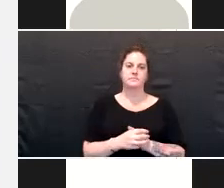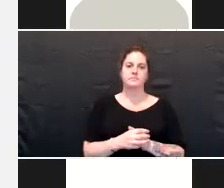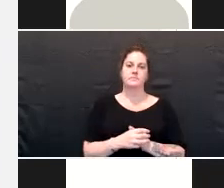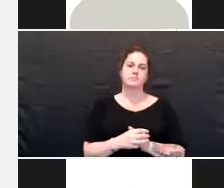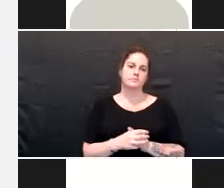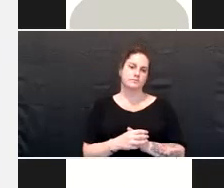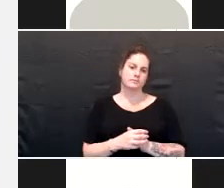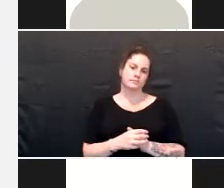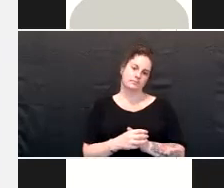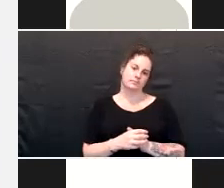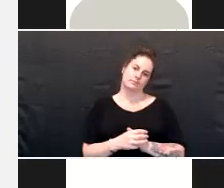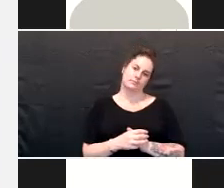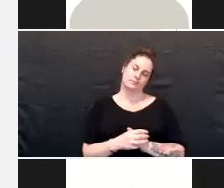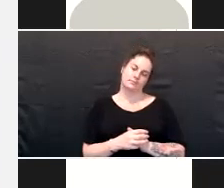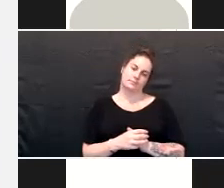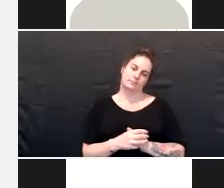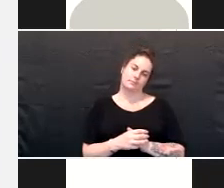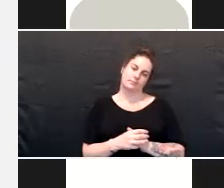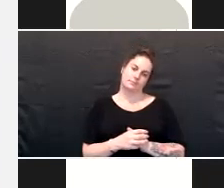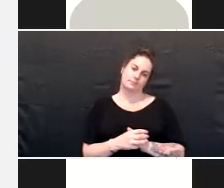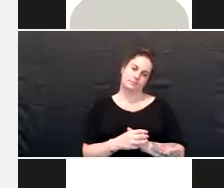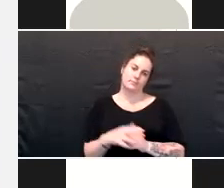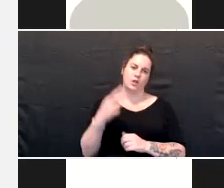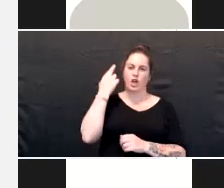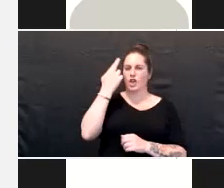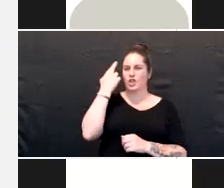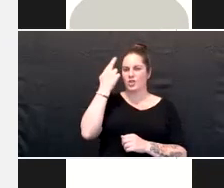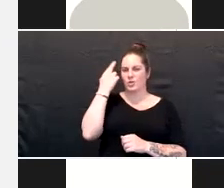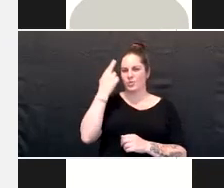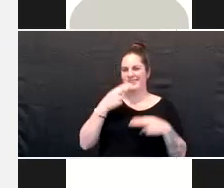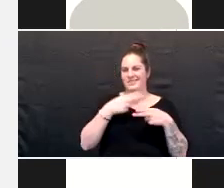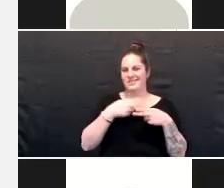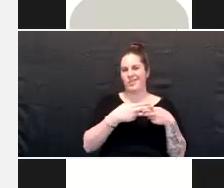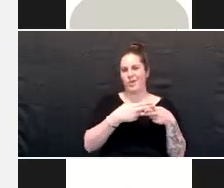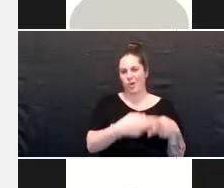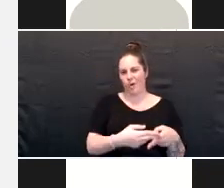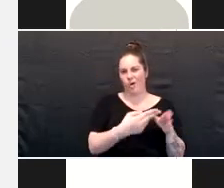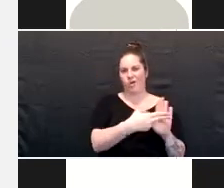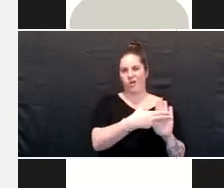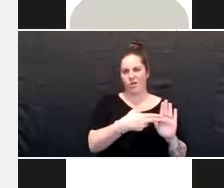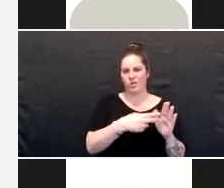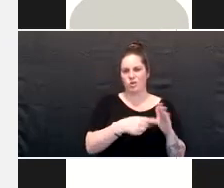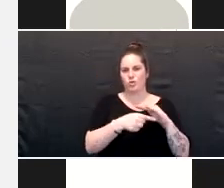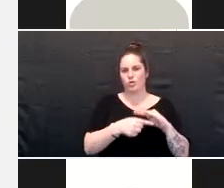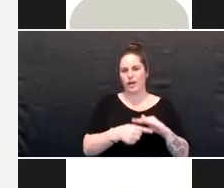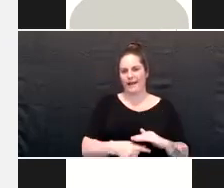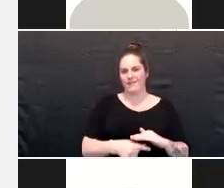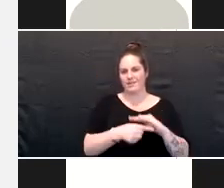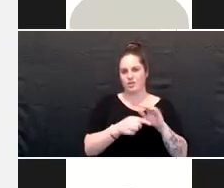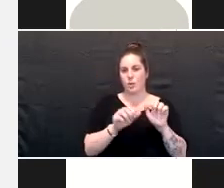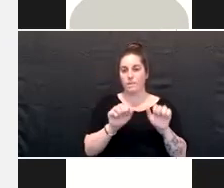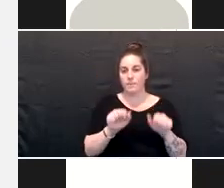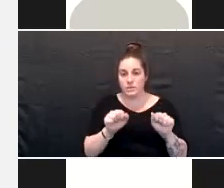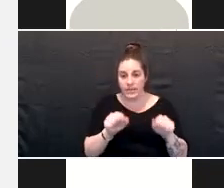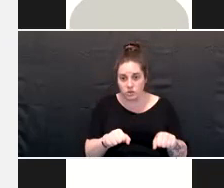So the reason it's called gravitational potential energy is because in this instance,